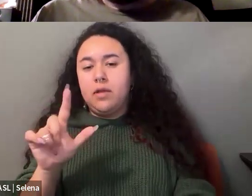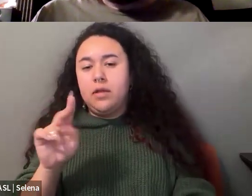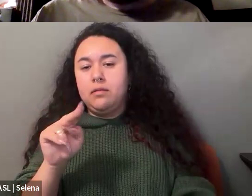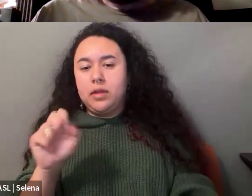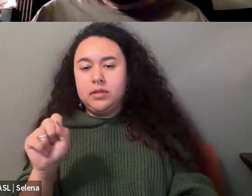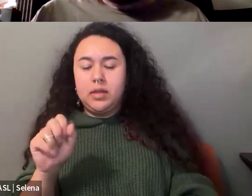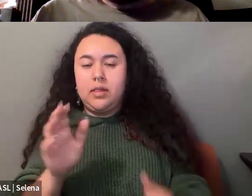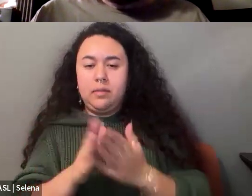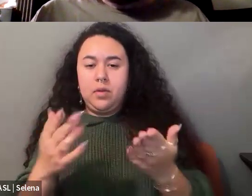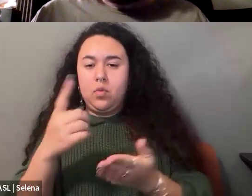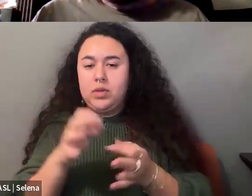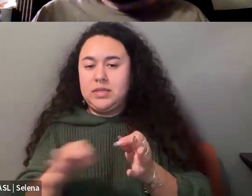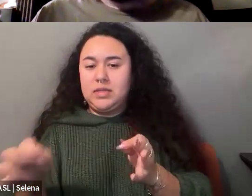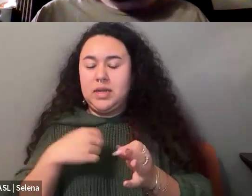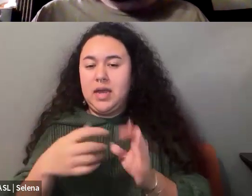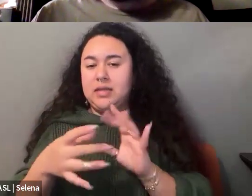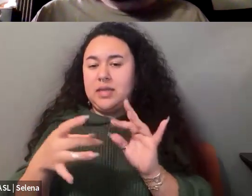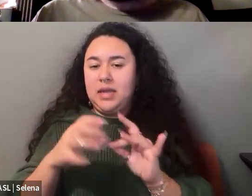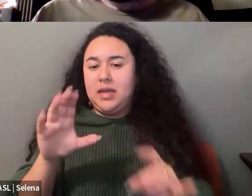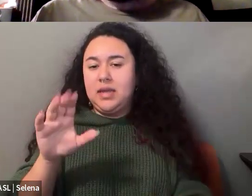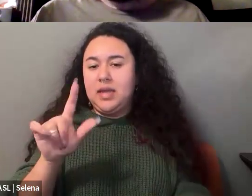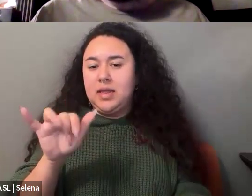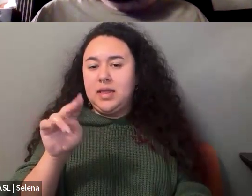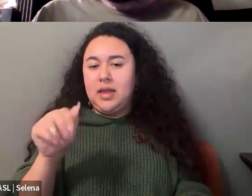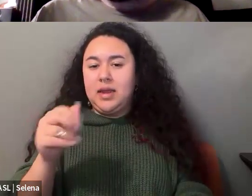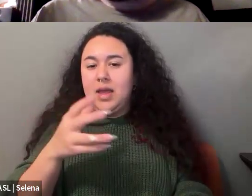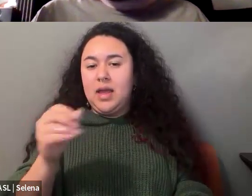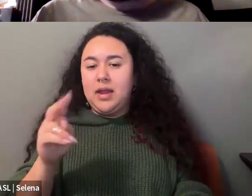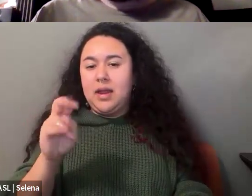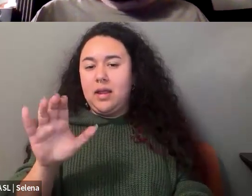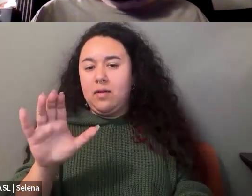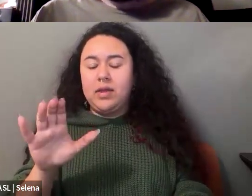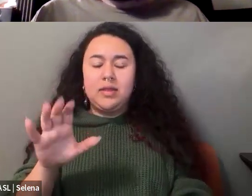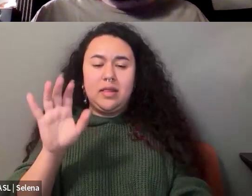sentence in particular I sent to Kalina and Eric because it just was so